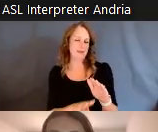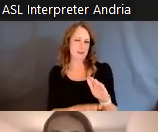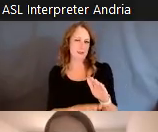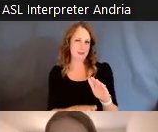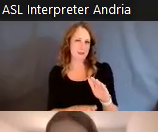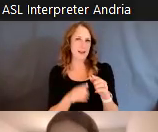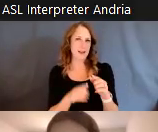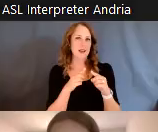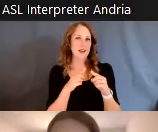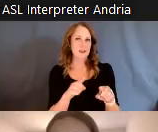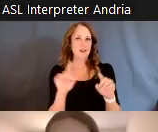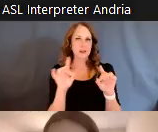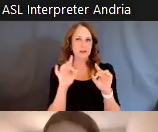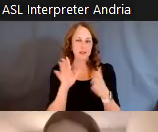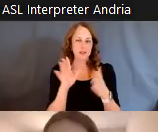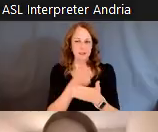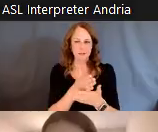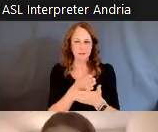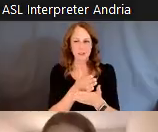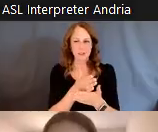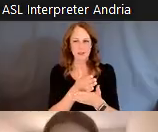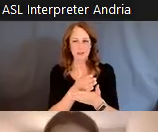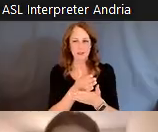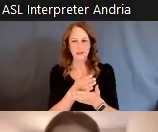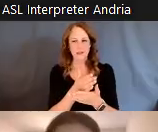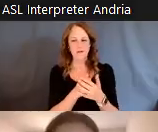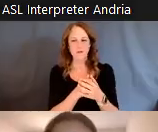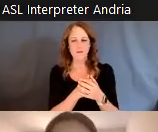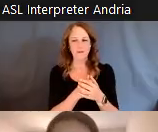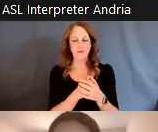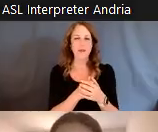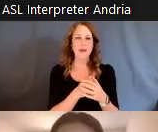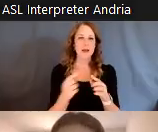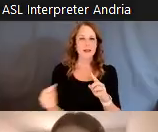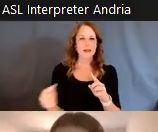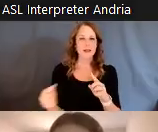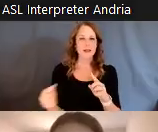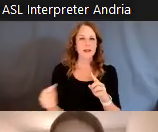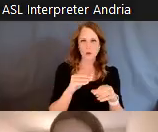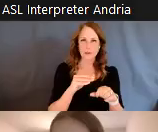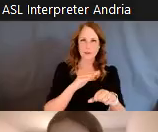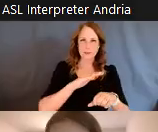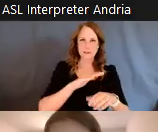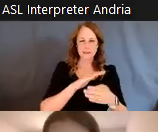intervention and coming back to some of those more tangible skills. So on a really basic